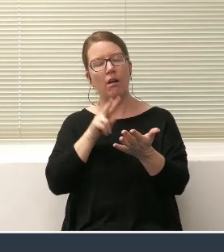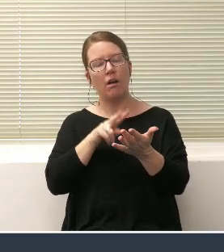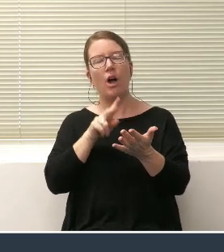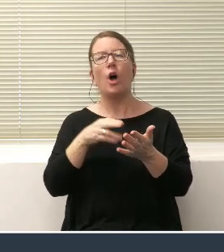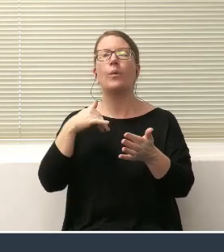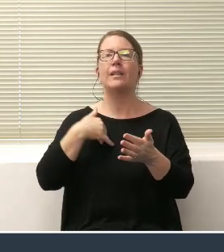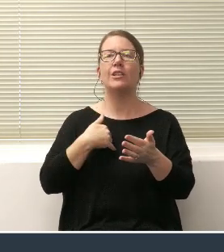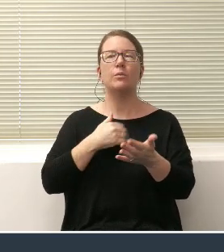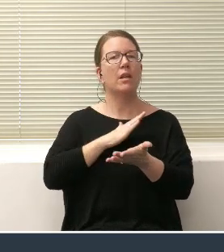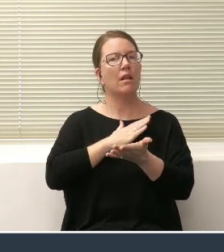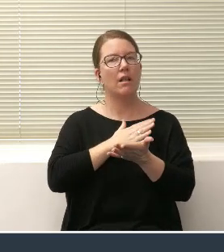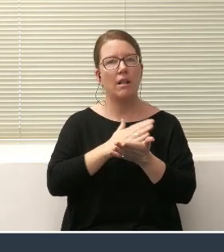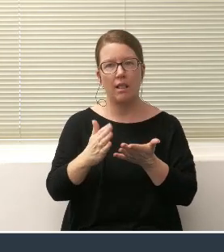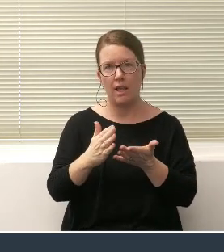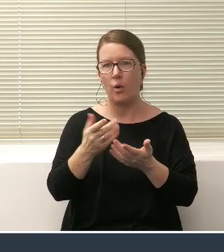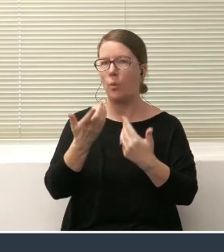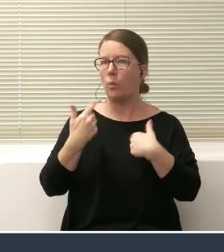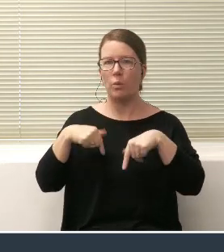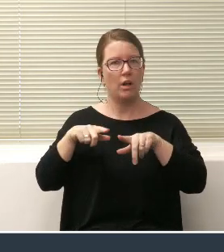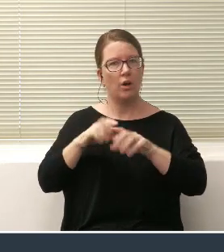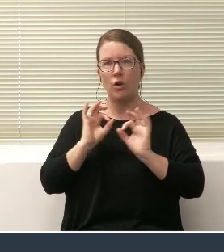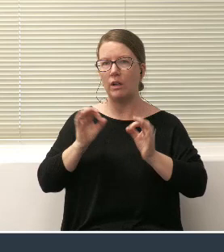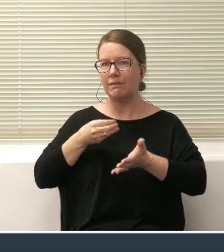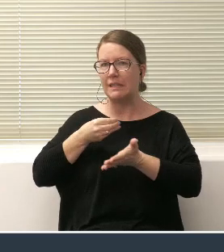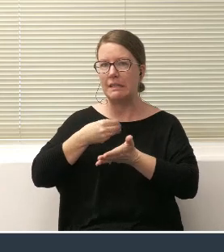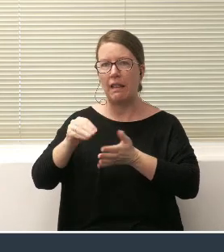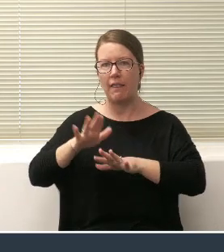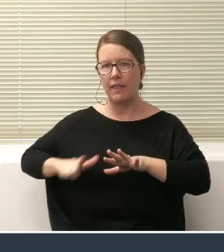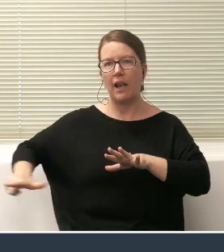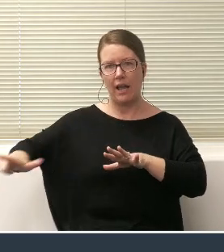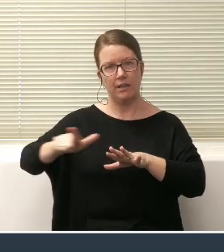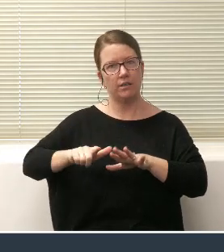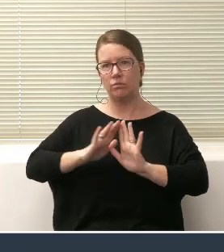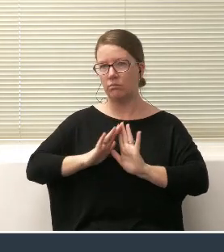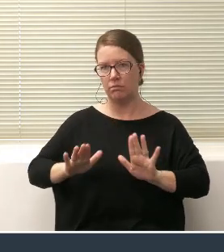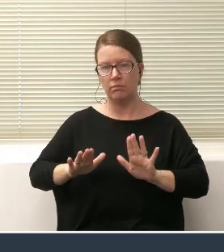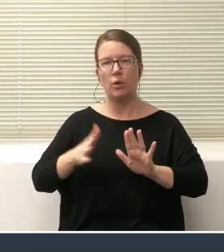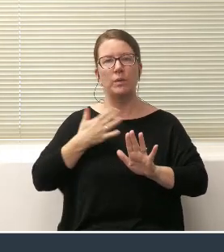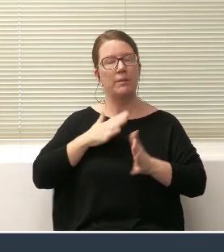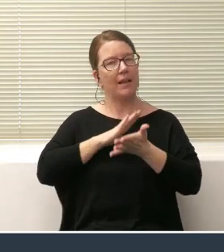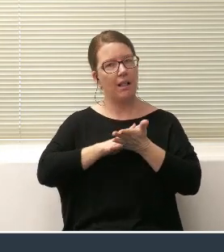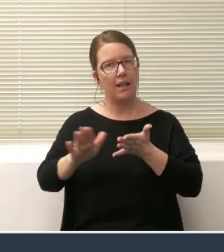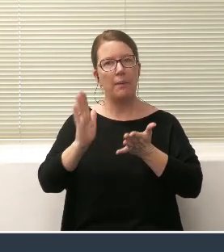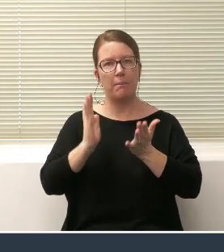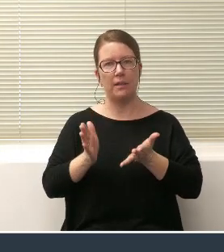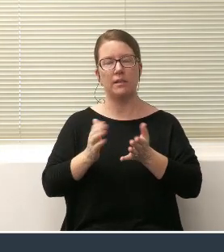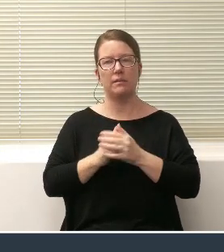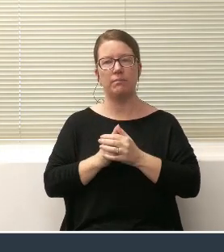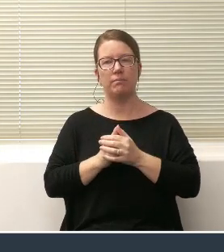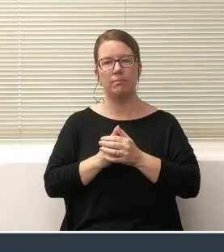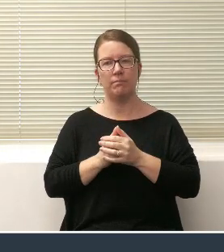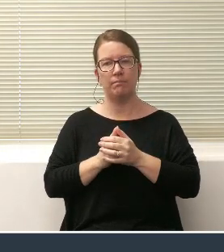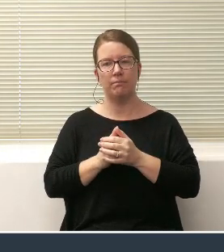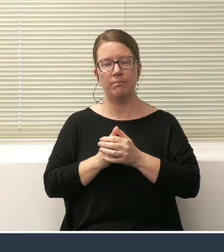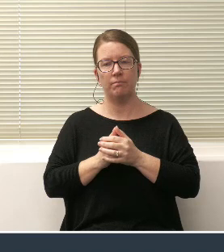not looking at divesting any of the land, as Councillor Bogue said, and that the